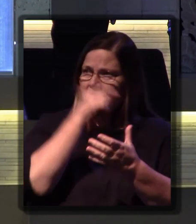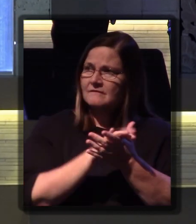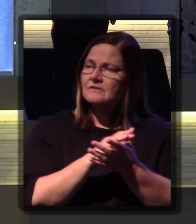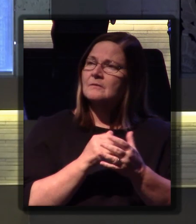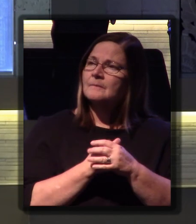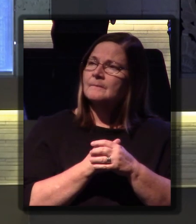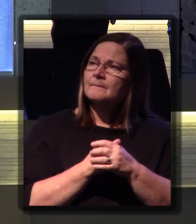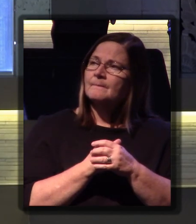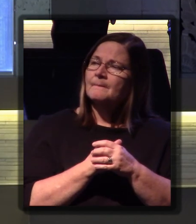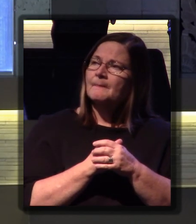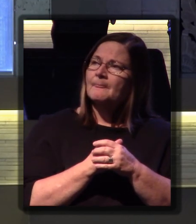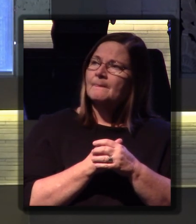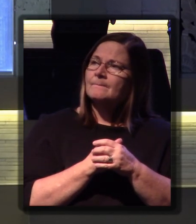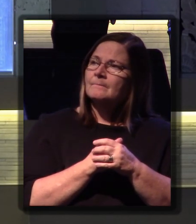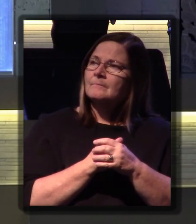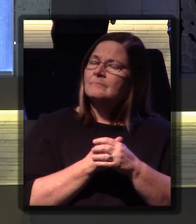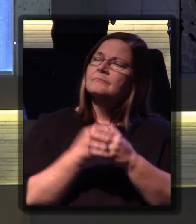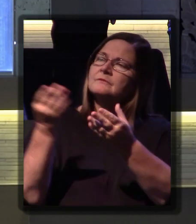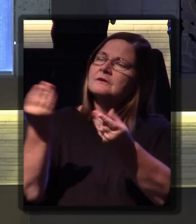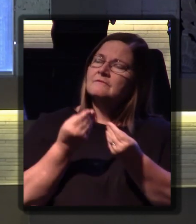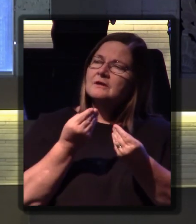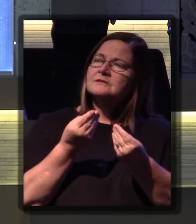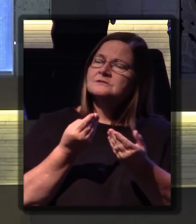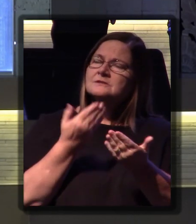to believe what you have called us to believe.